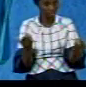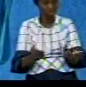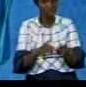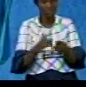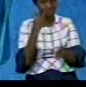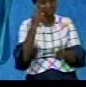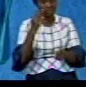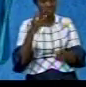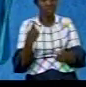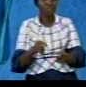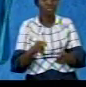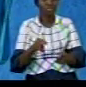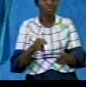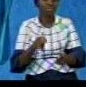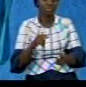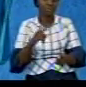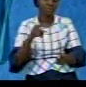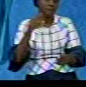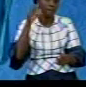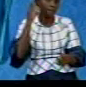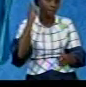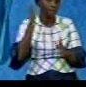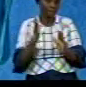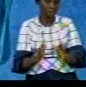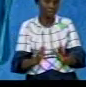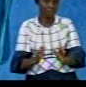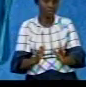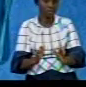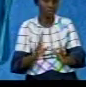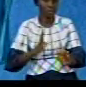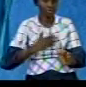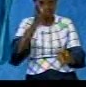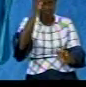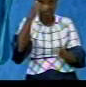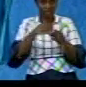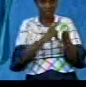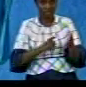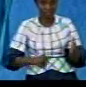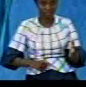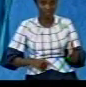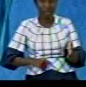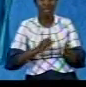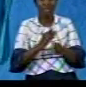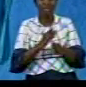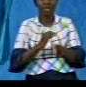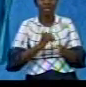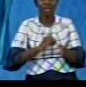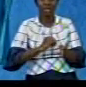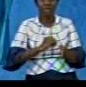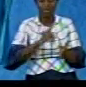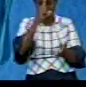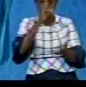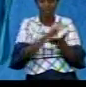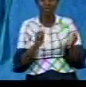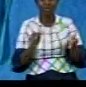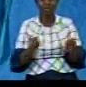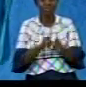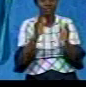almighty as he prayed his hour today this night i believed i don't know how that he'll come up